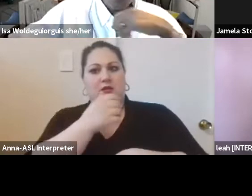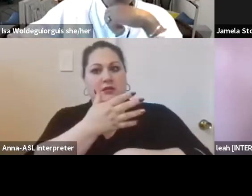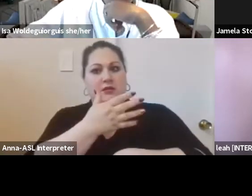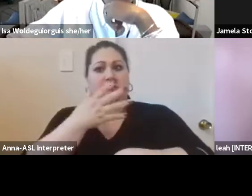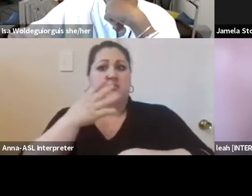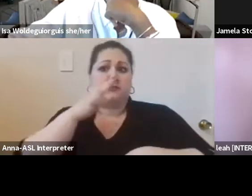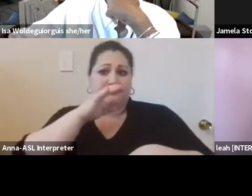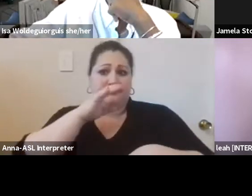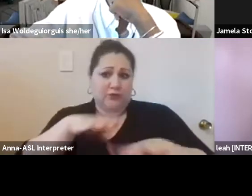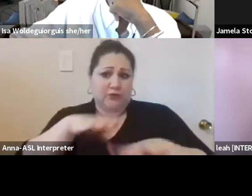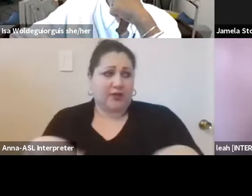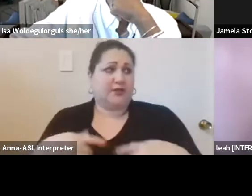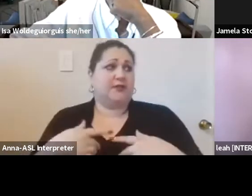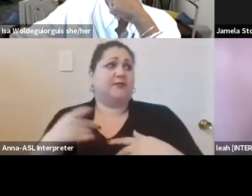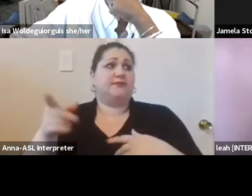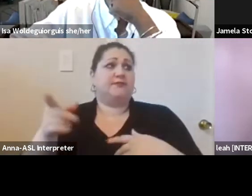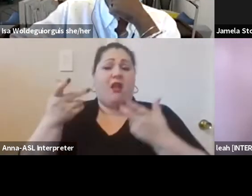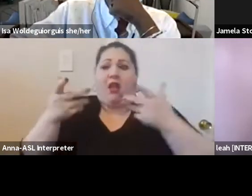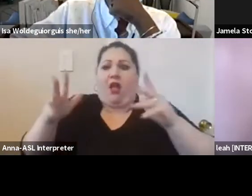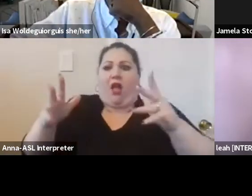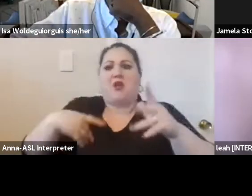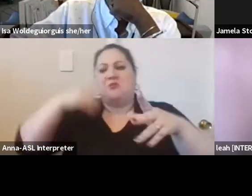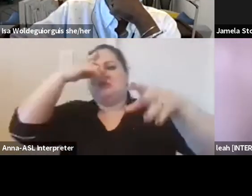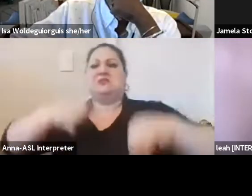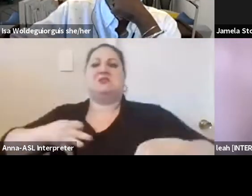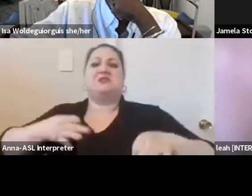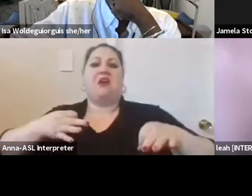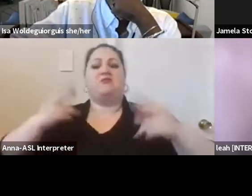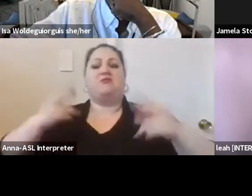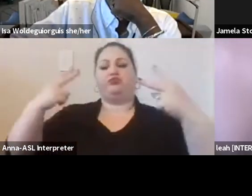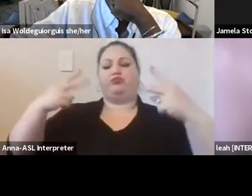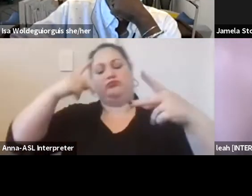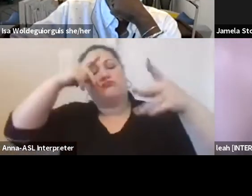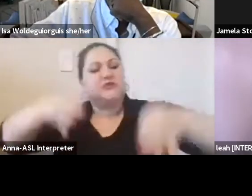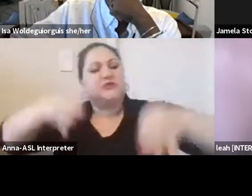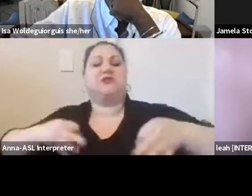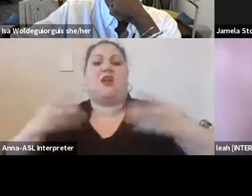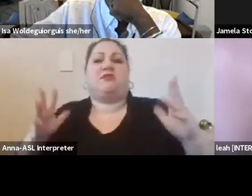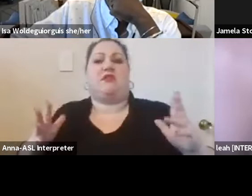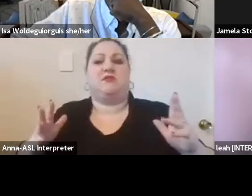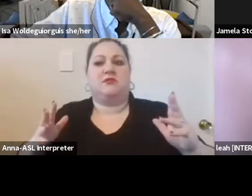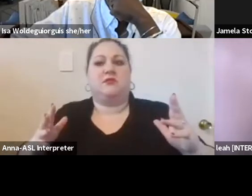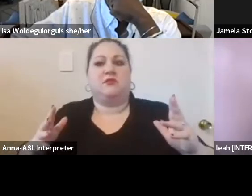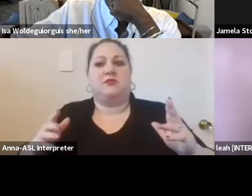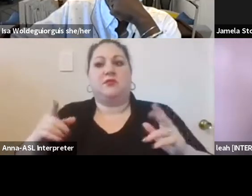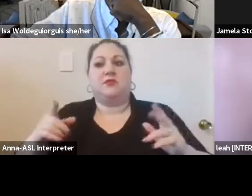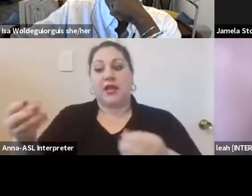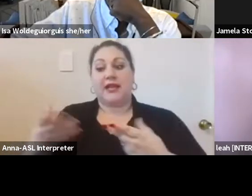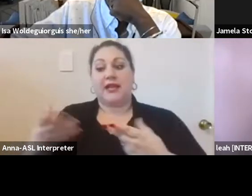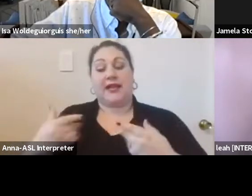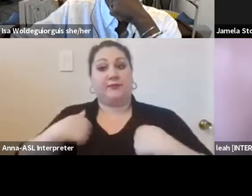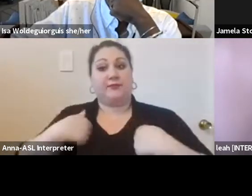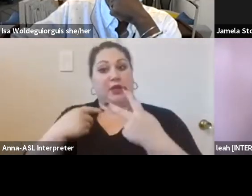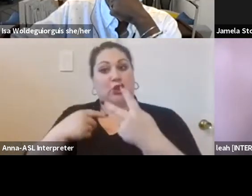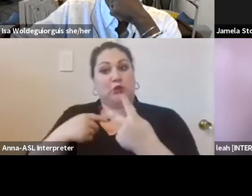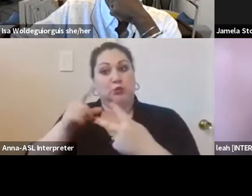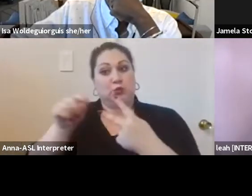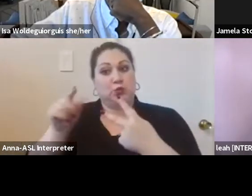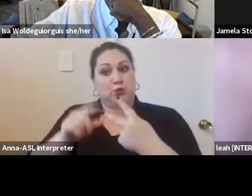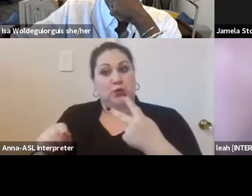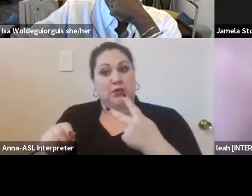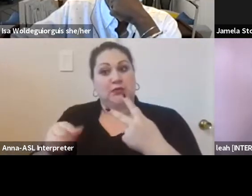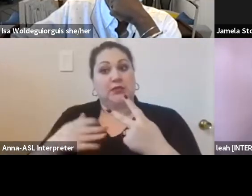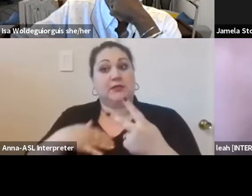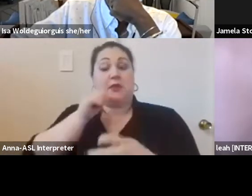she already made her decision, which it was unfair. She gave me two choices to choose from, my sister or foster care for